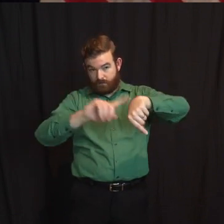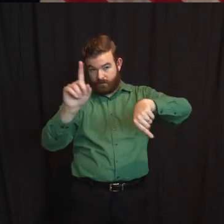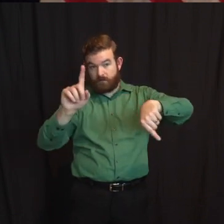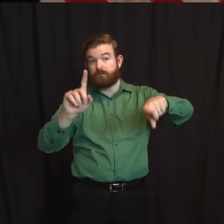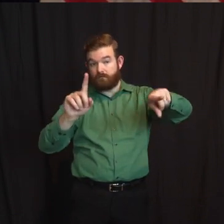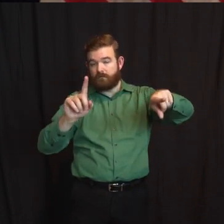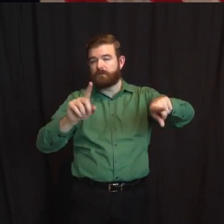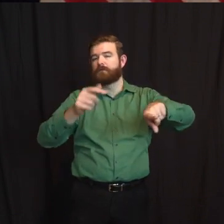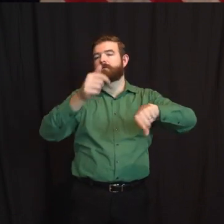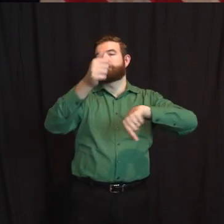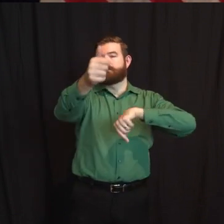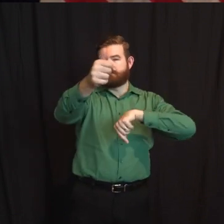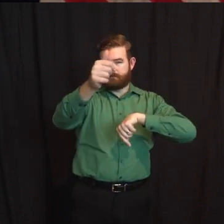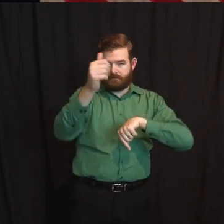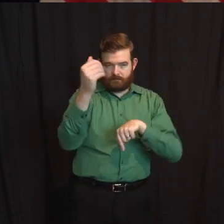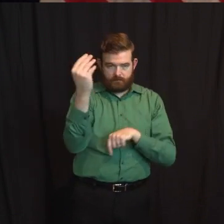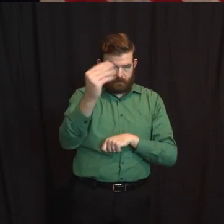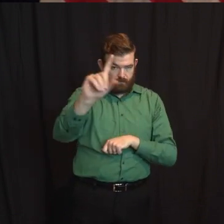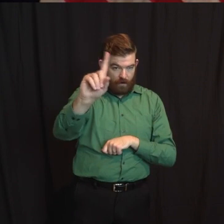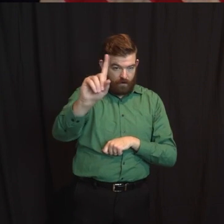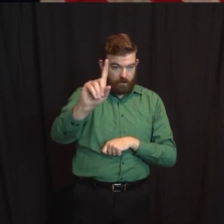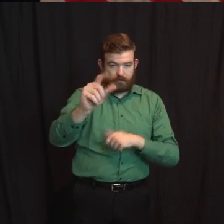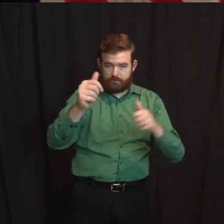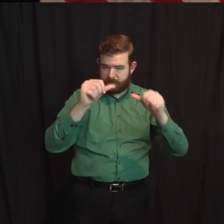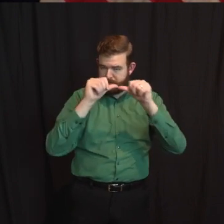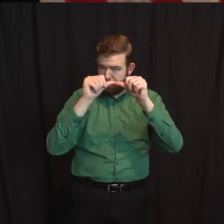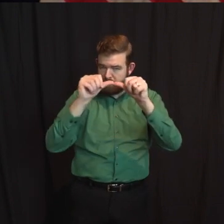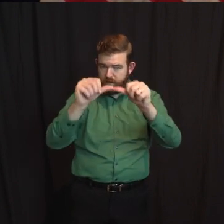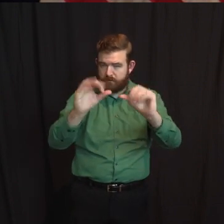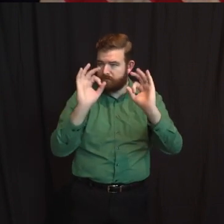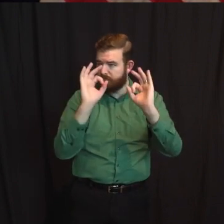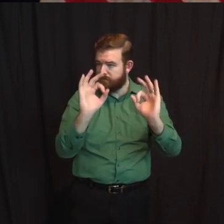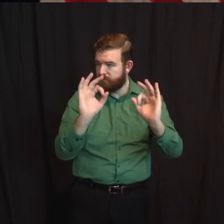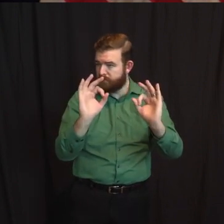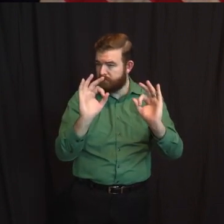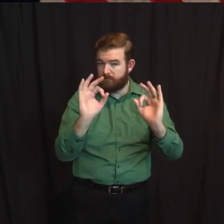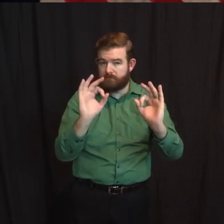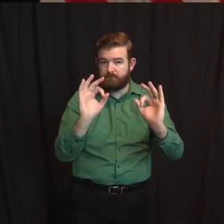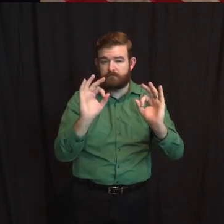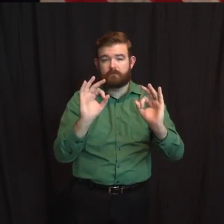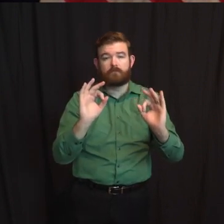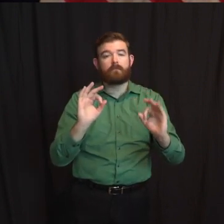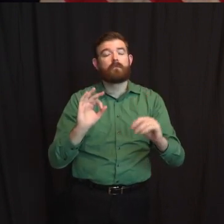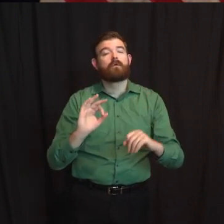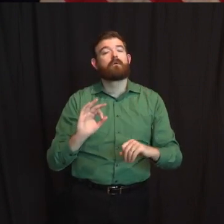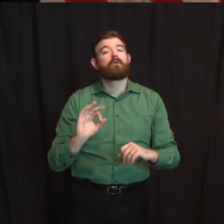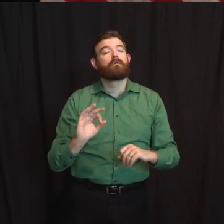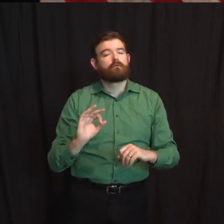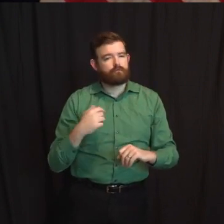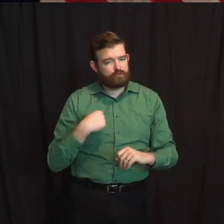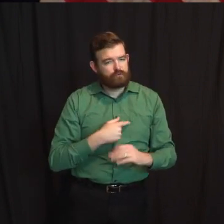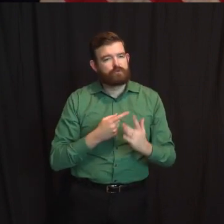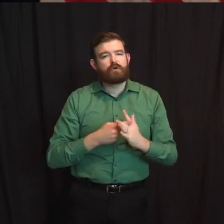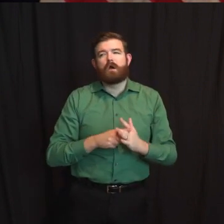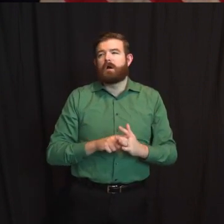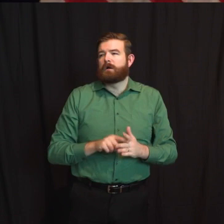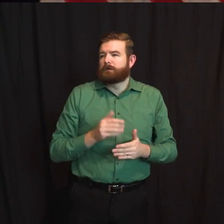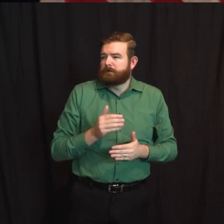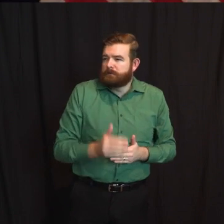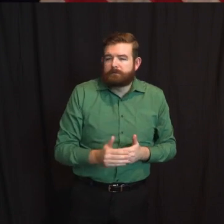And to everybody, keep it up. And again, we're taking now a number of steps, and some of these are big